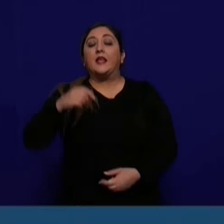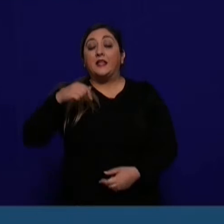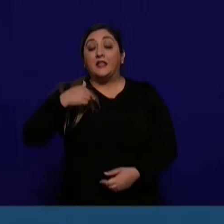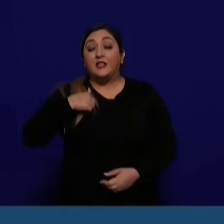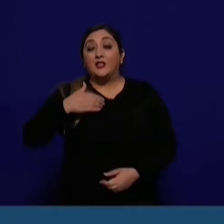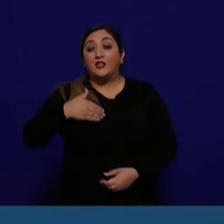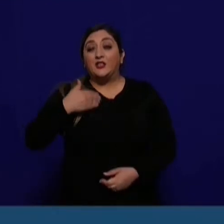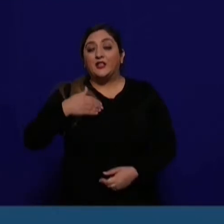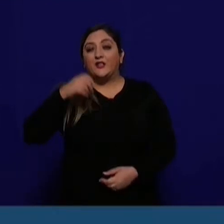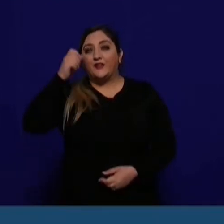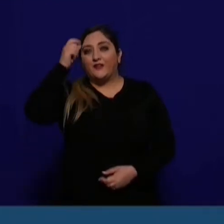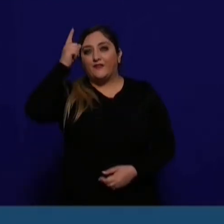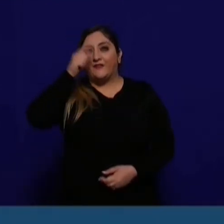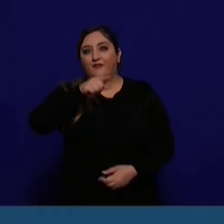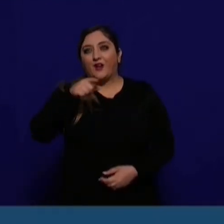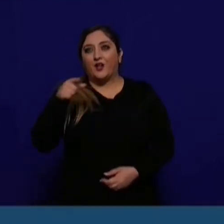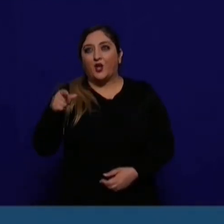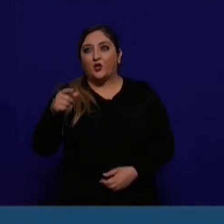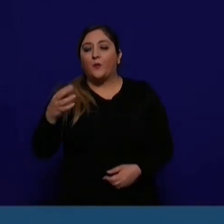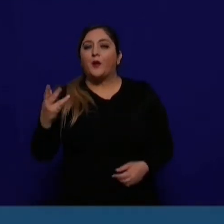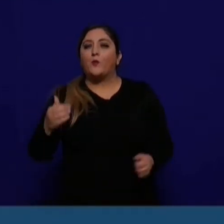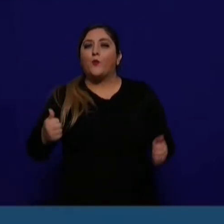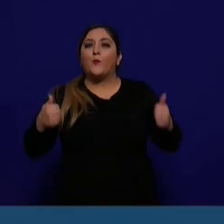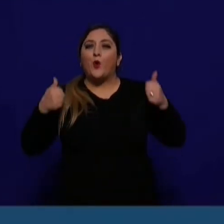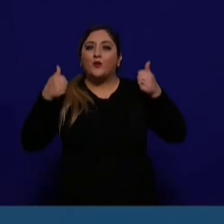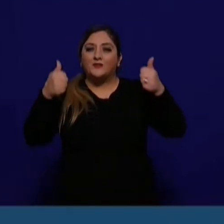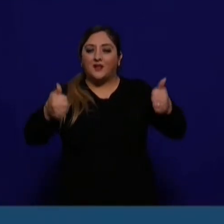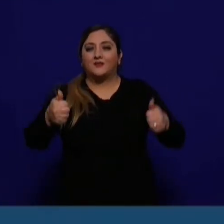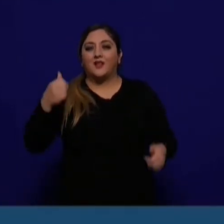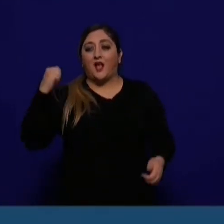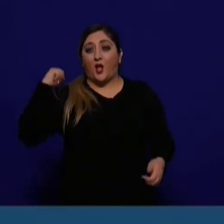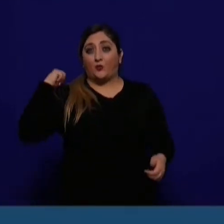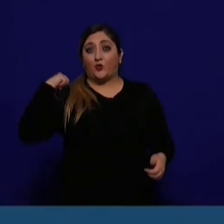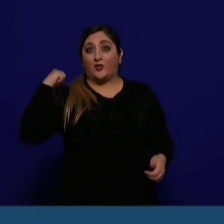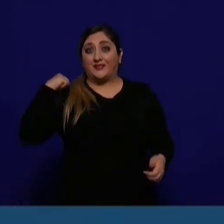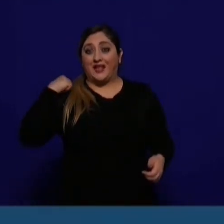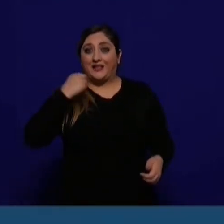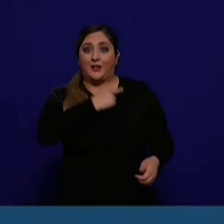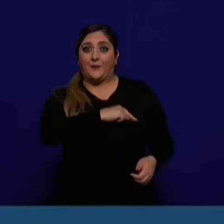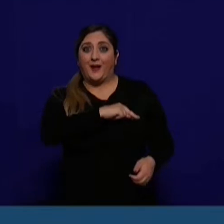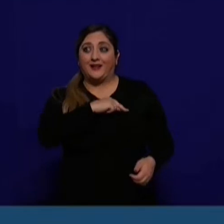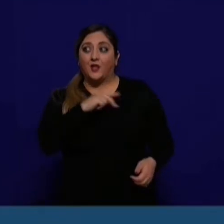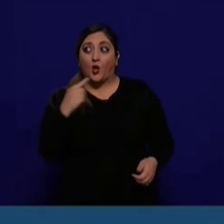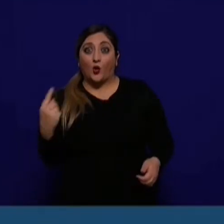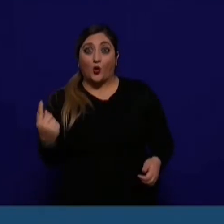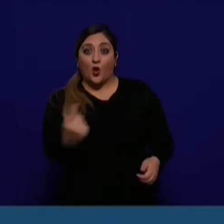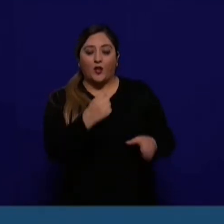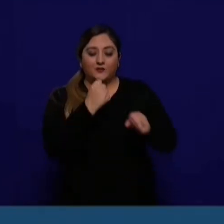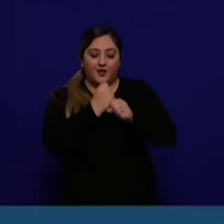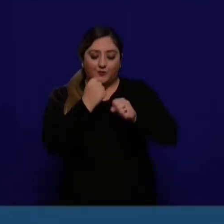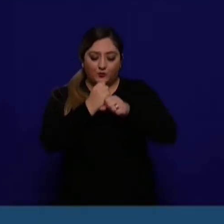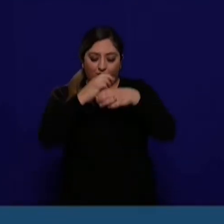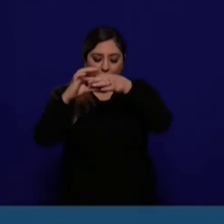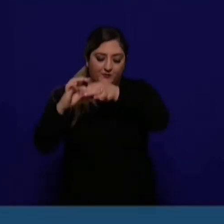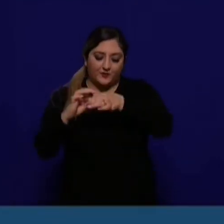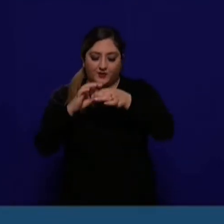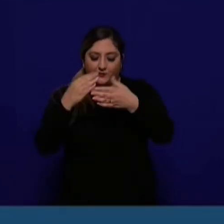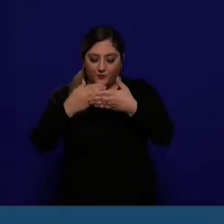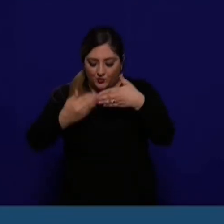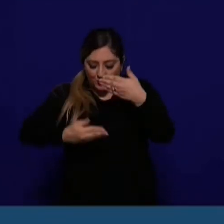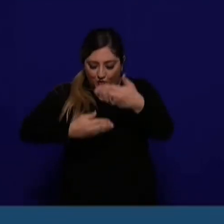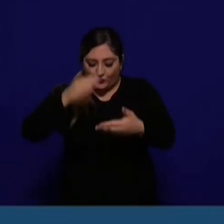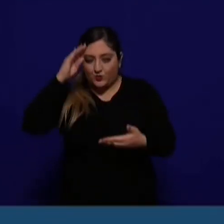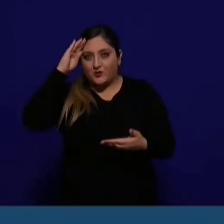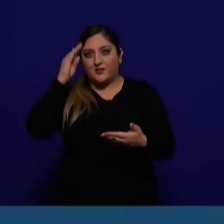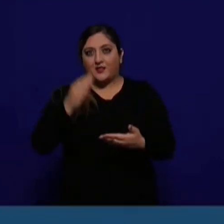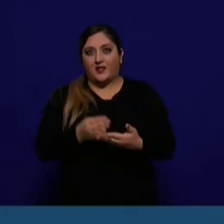huwa importanti li aħna bħala l-awtoritajiet kollha qegħdin naħdmu kollha flimkien biex naraw kif nistgħu nibqgħu nipproteġu anke